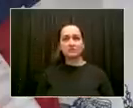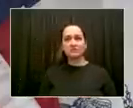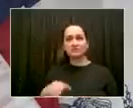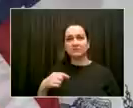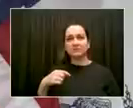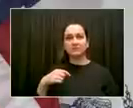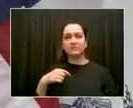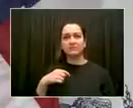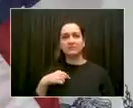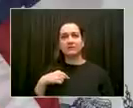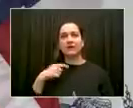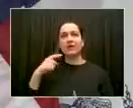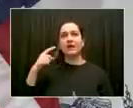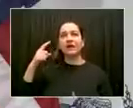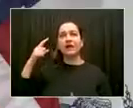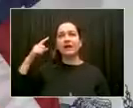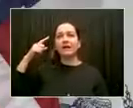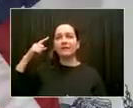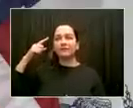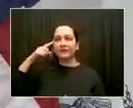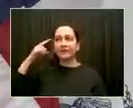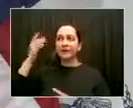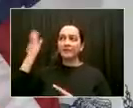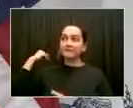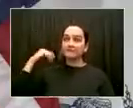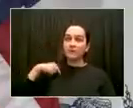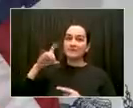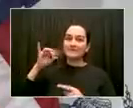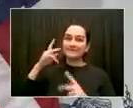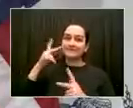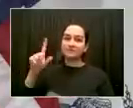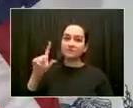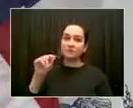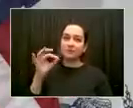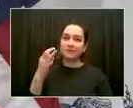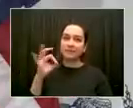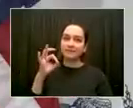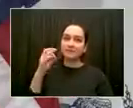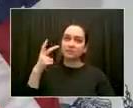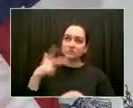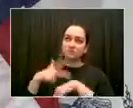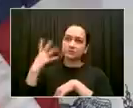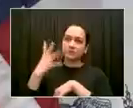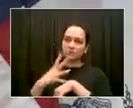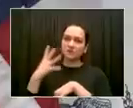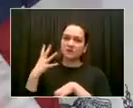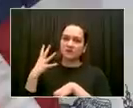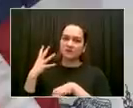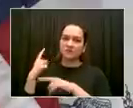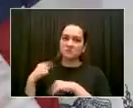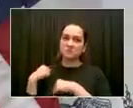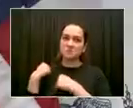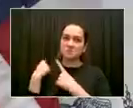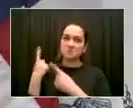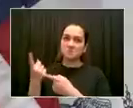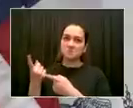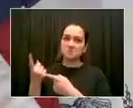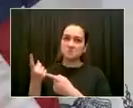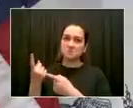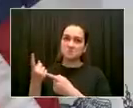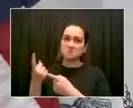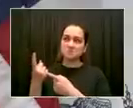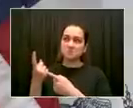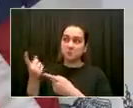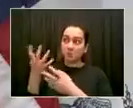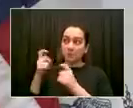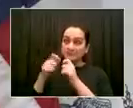think 3 or 4 times in the time I've been mayor, but we'll get you the update on that. Go ahead. Appreciate that. My follow